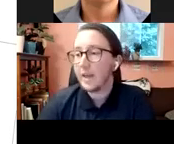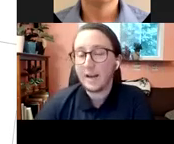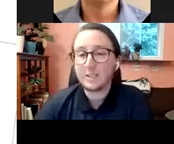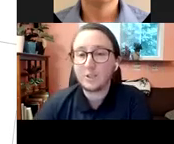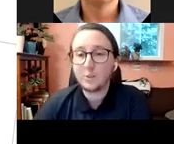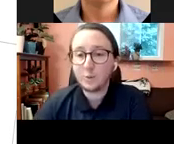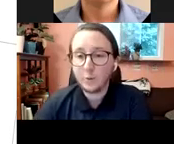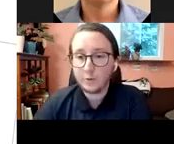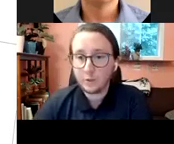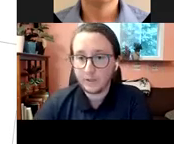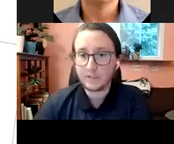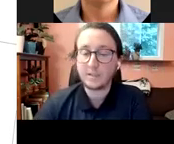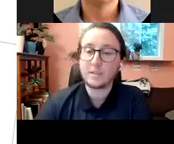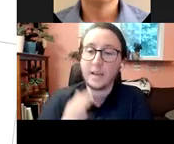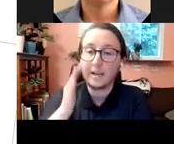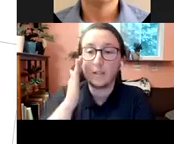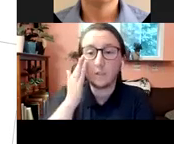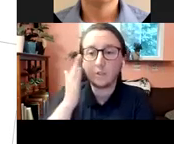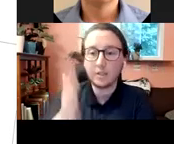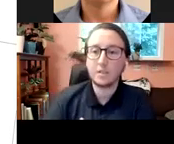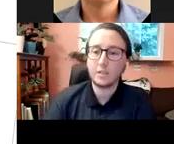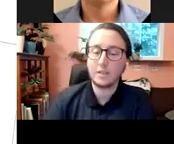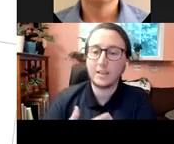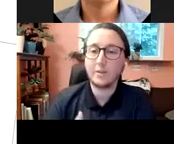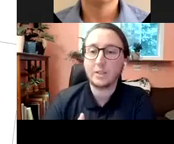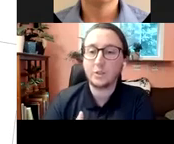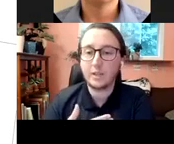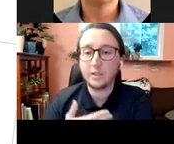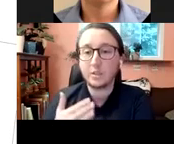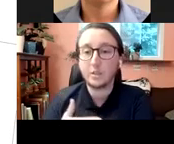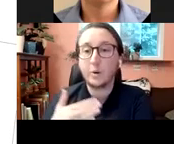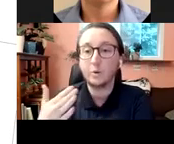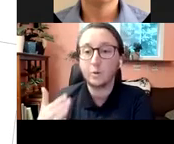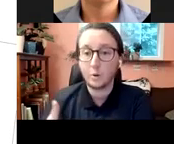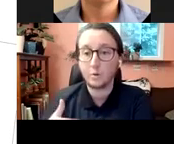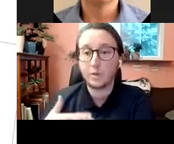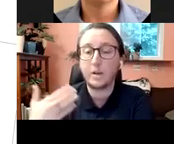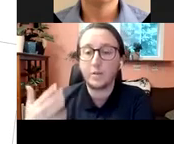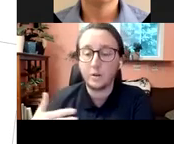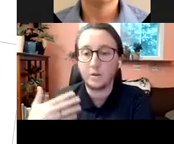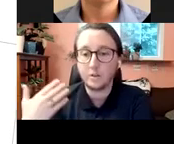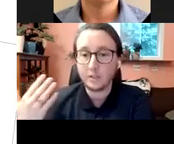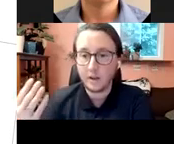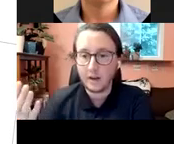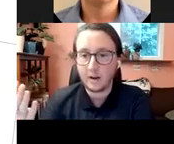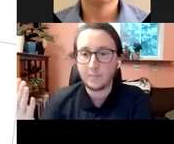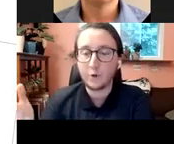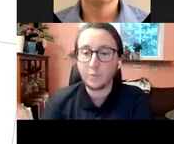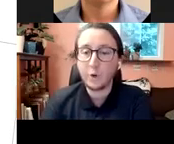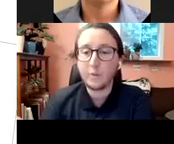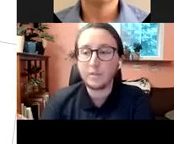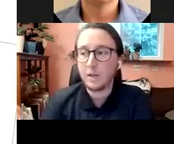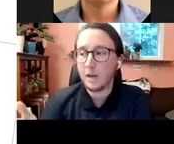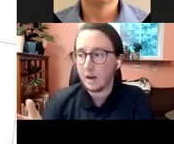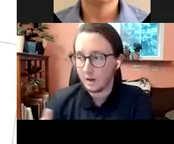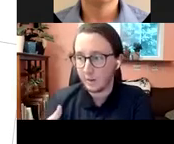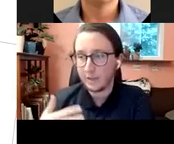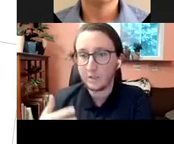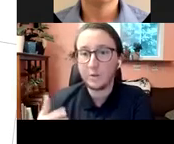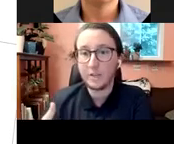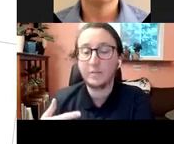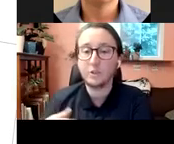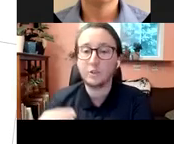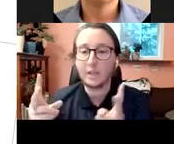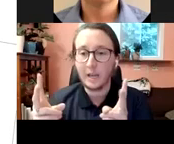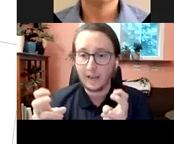So they had to prove their transness, and the gender clinic eventually started postponing their appointments